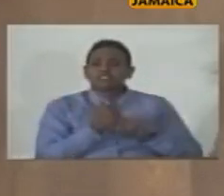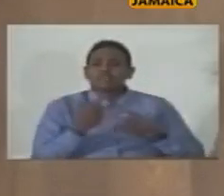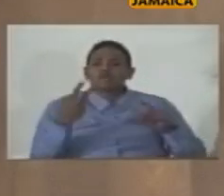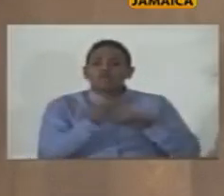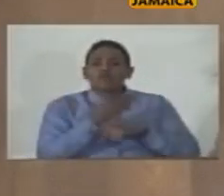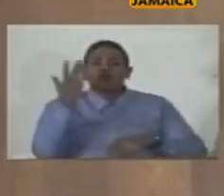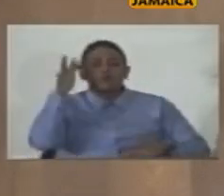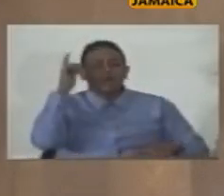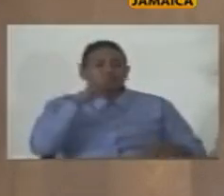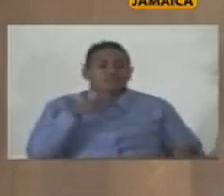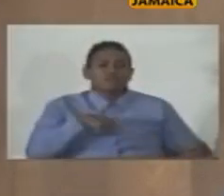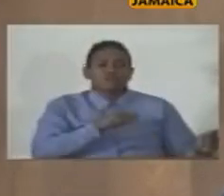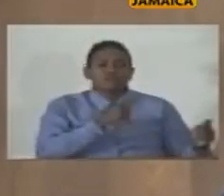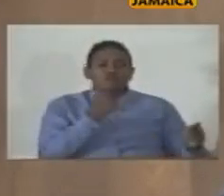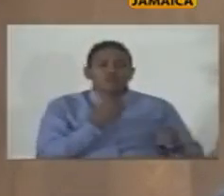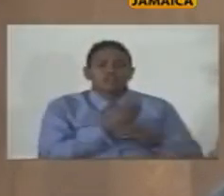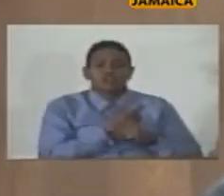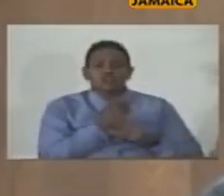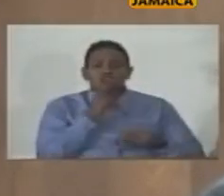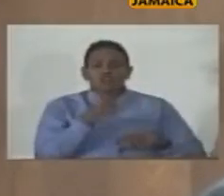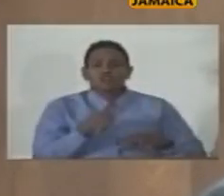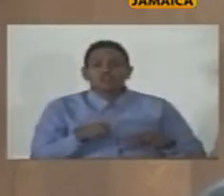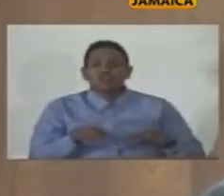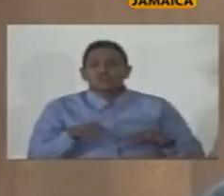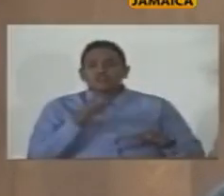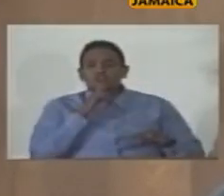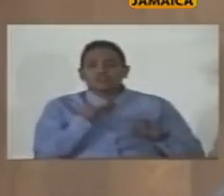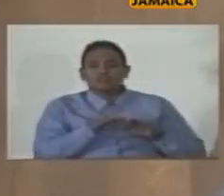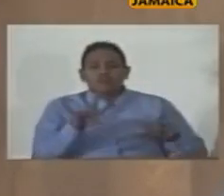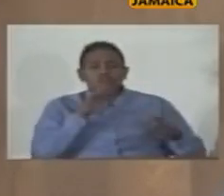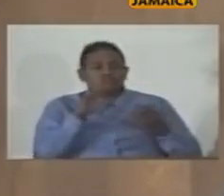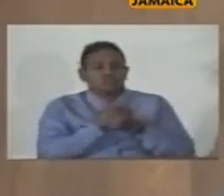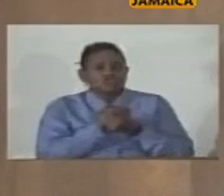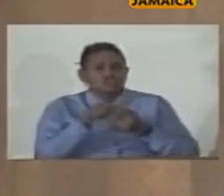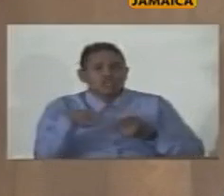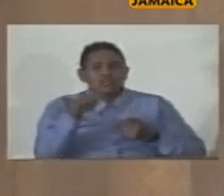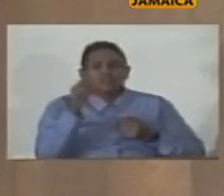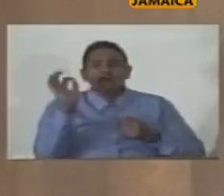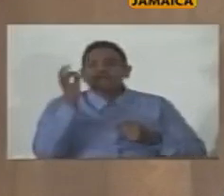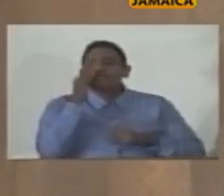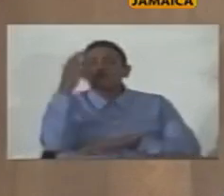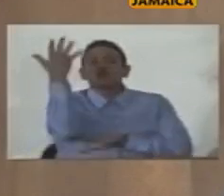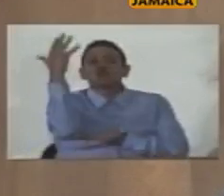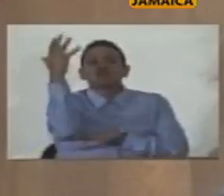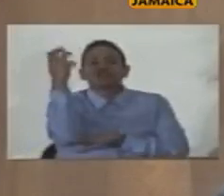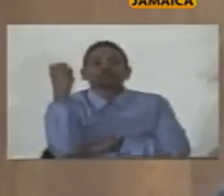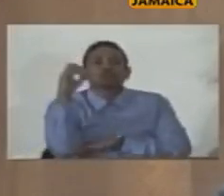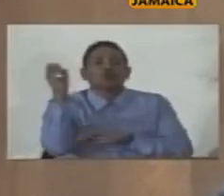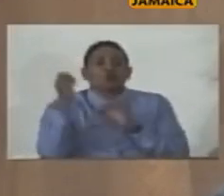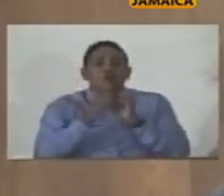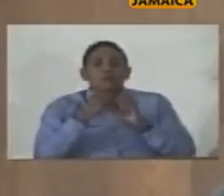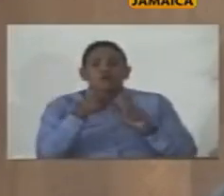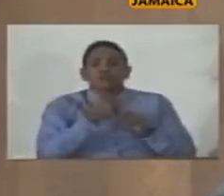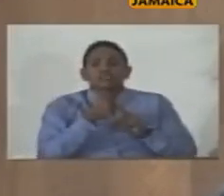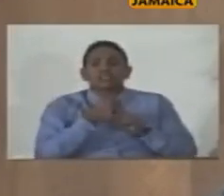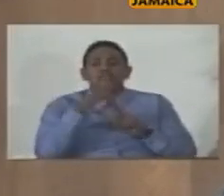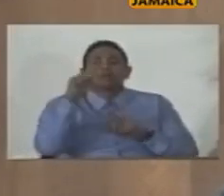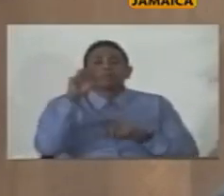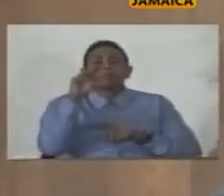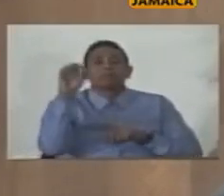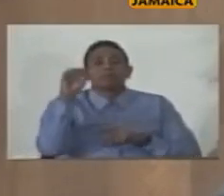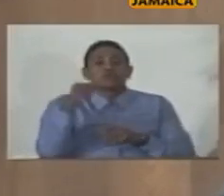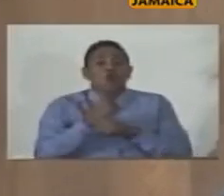of bauxite mining. The flora and fauna have been destroyed. Their fruit trees are no more. Their coffee and pimento trees are no